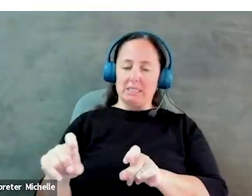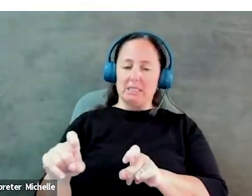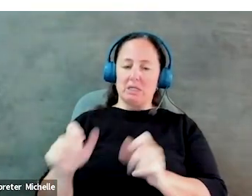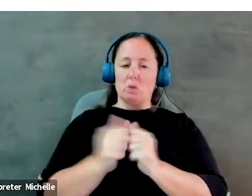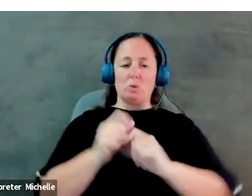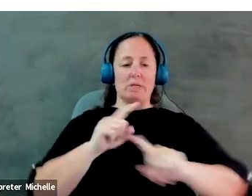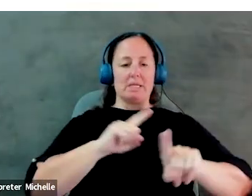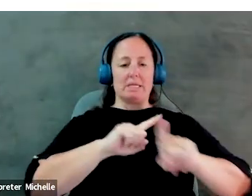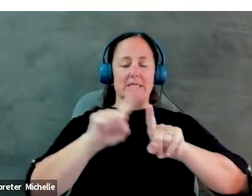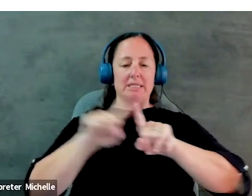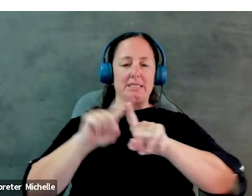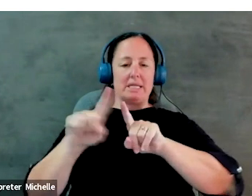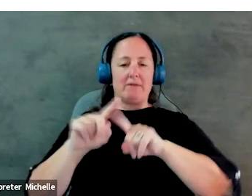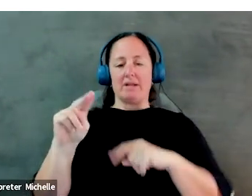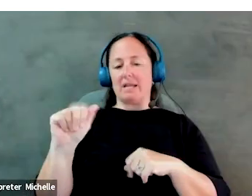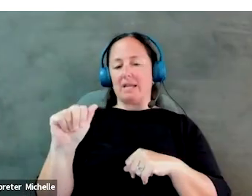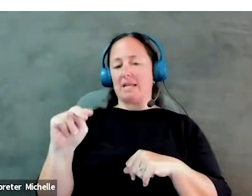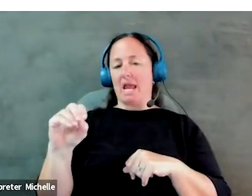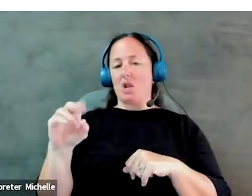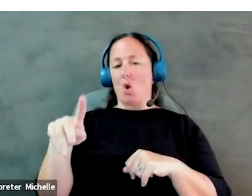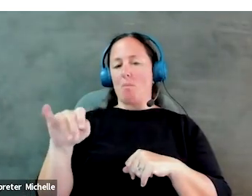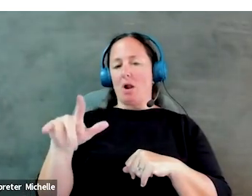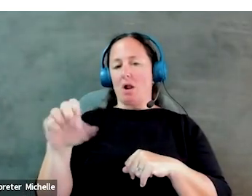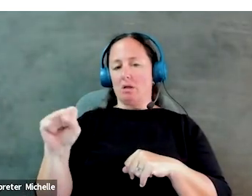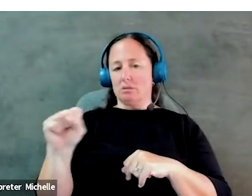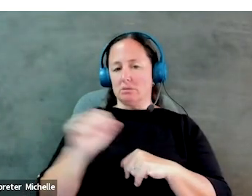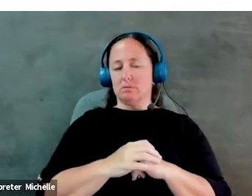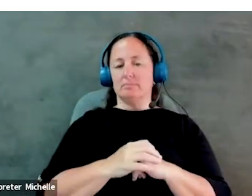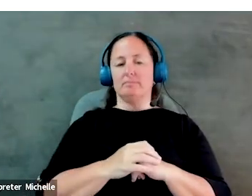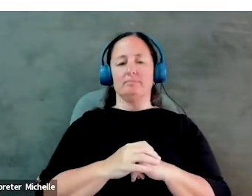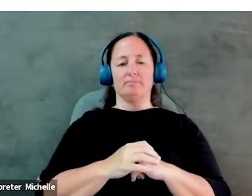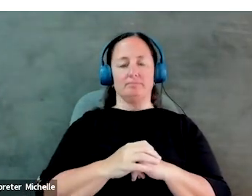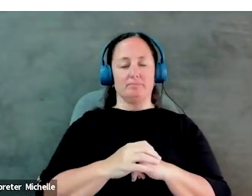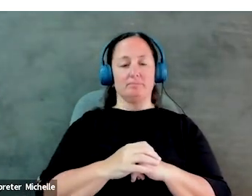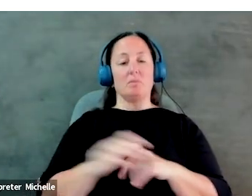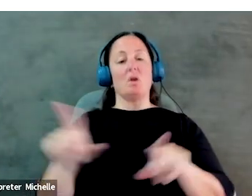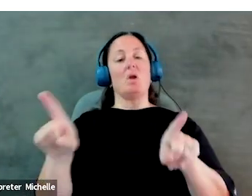testing this with different nanoparticles.